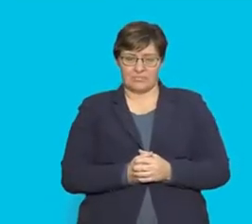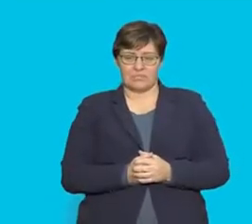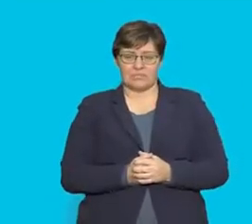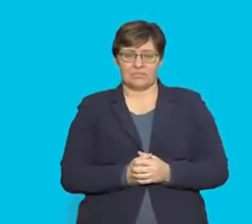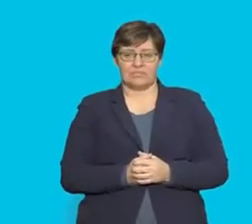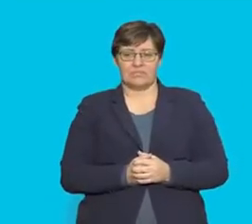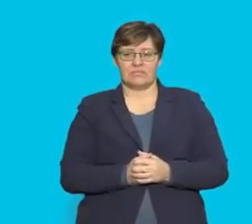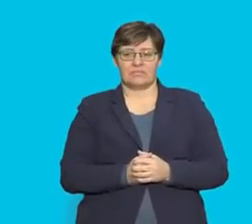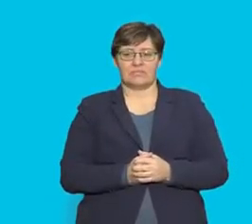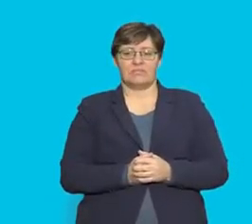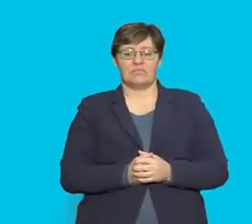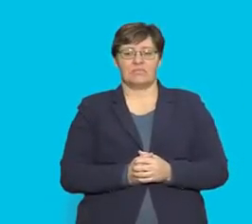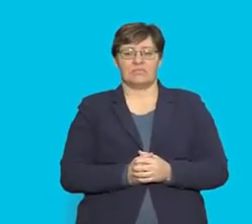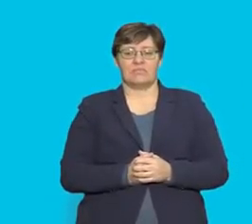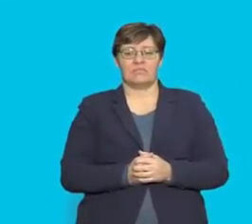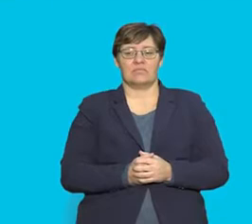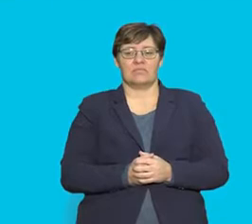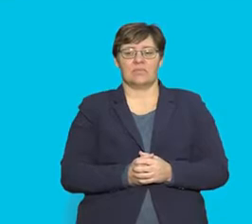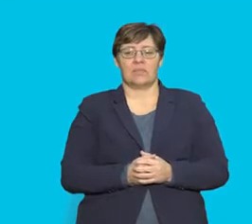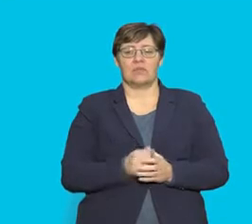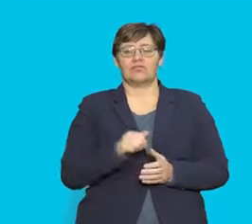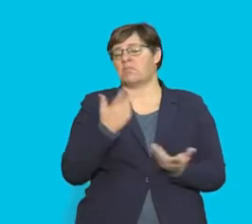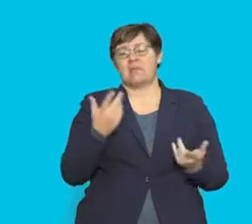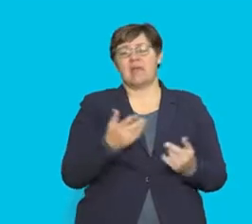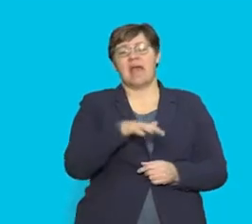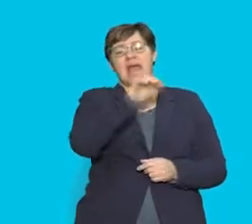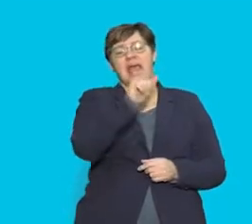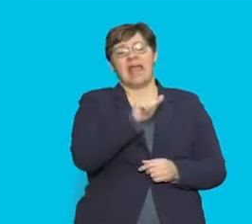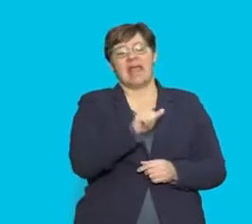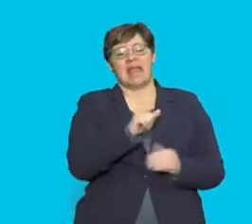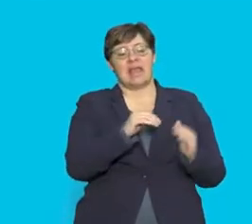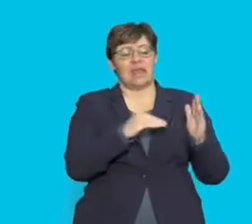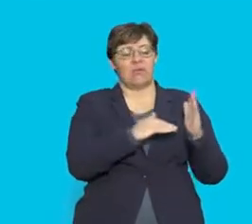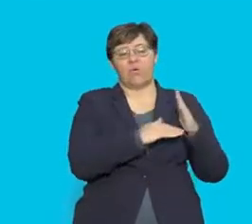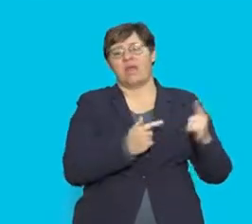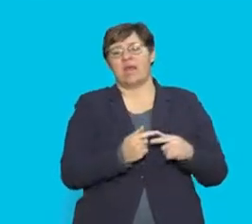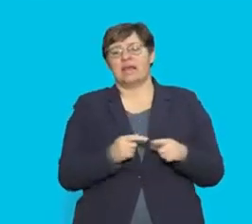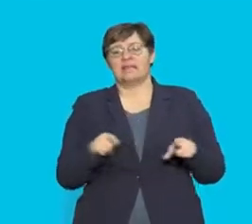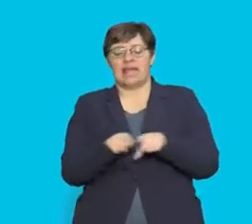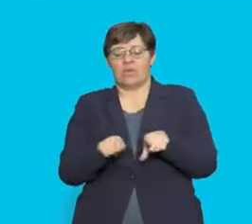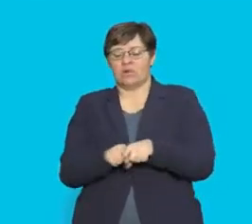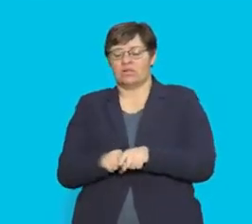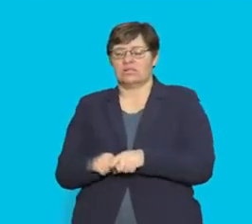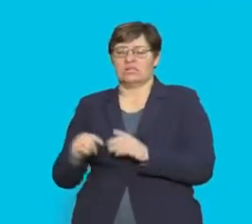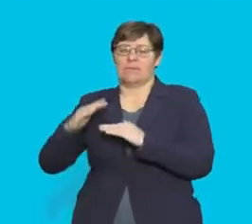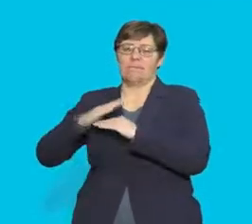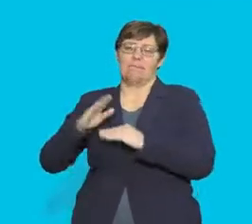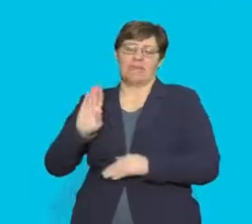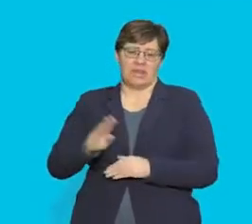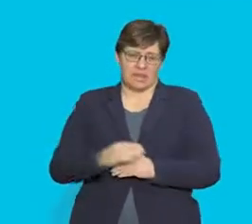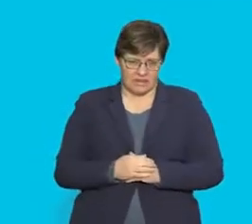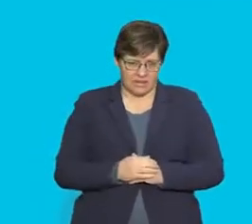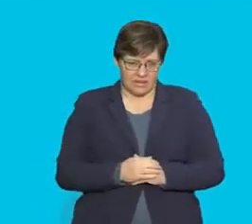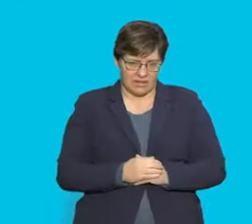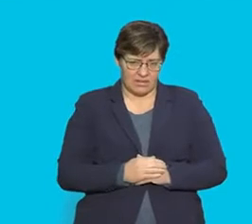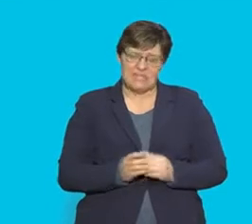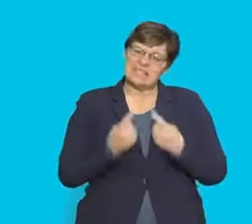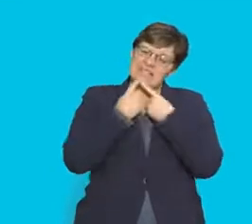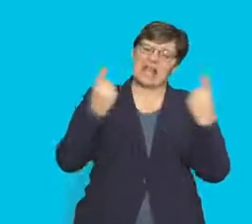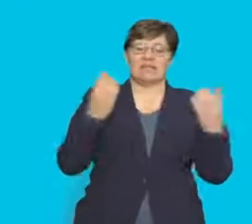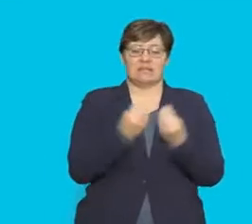the universe, if I say A is equals to B, that is just a statement. I'm starting something that